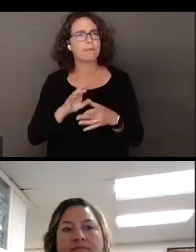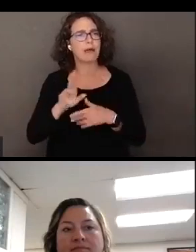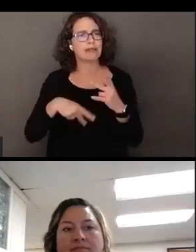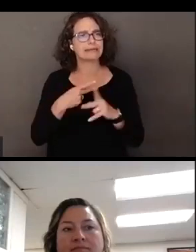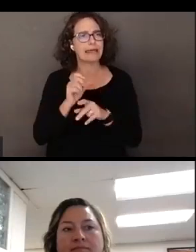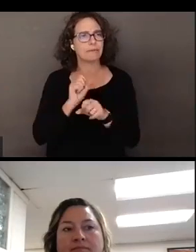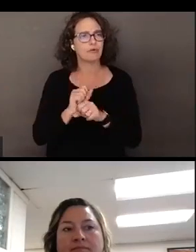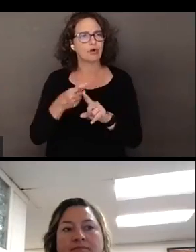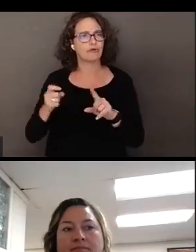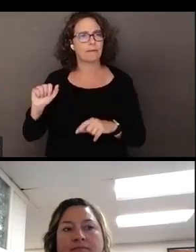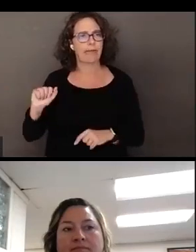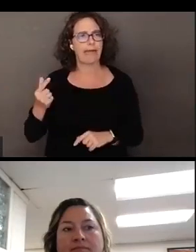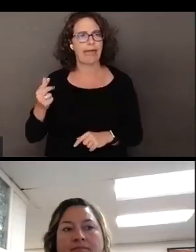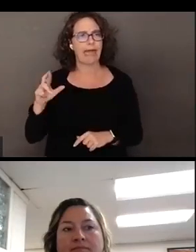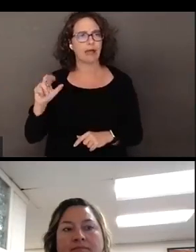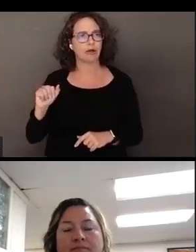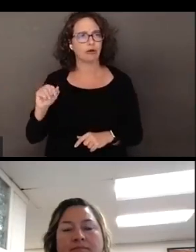does.